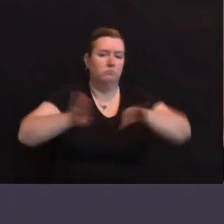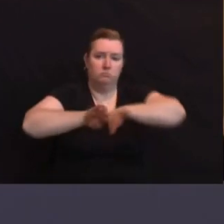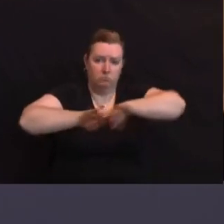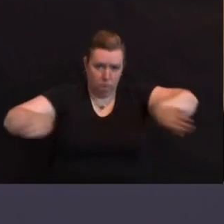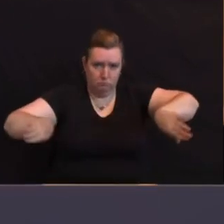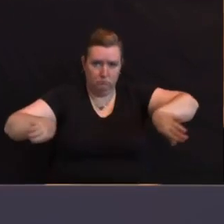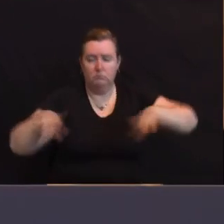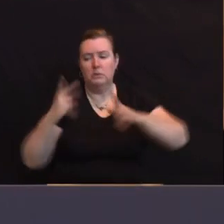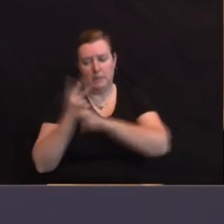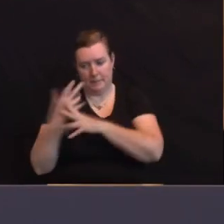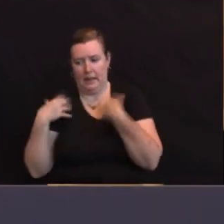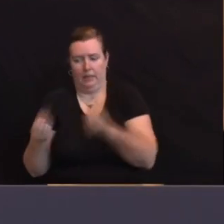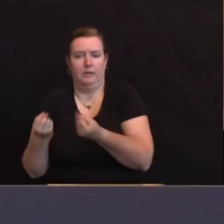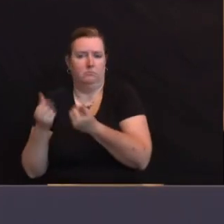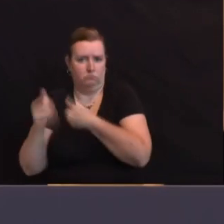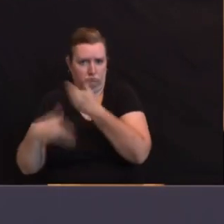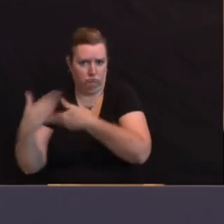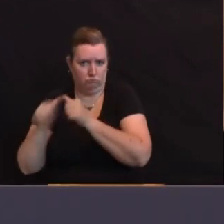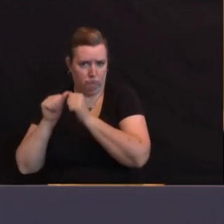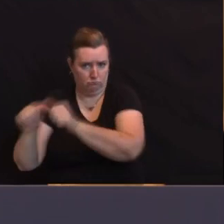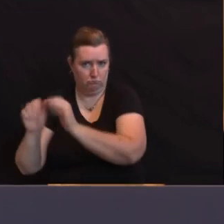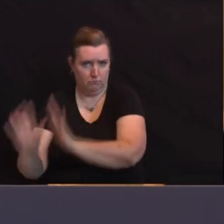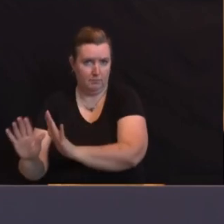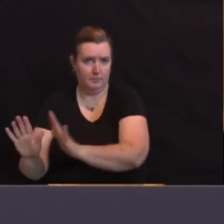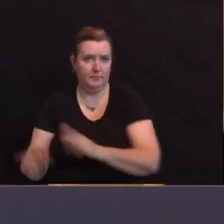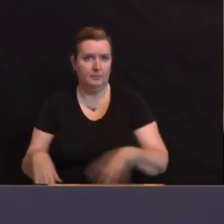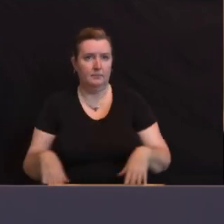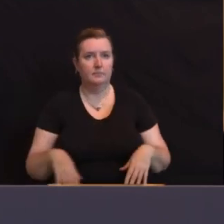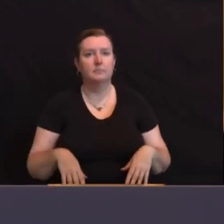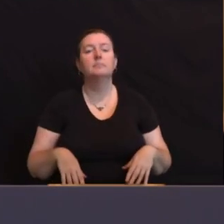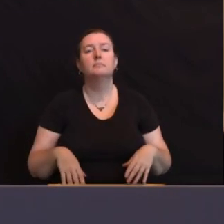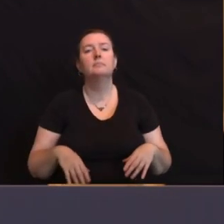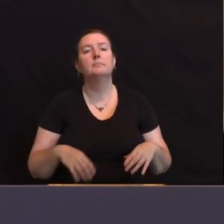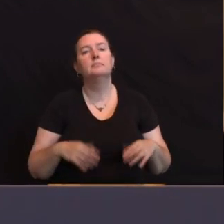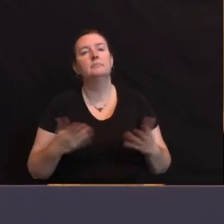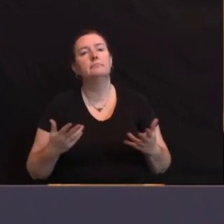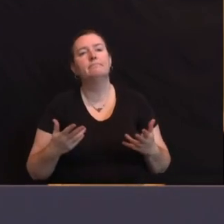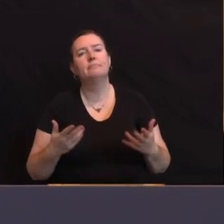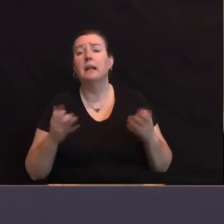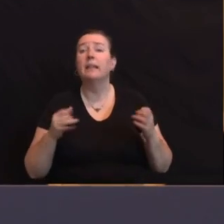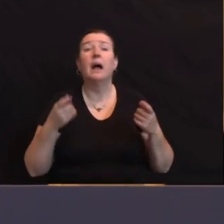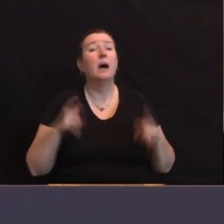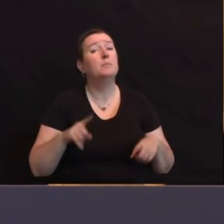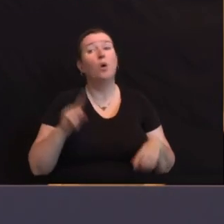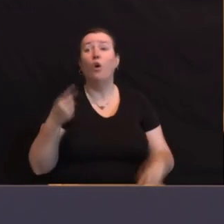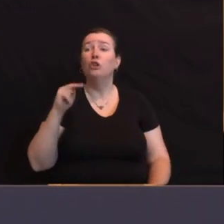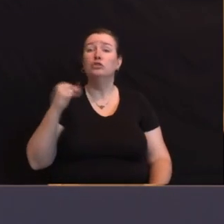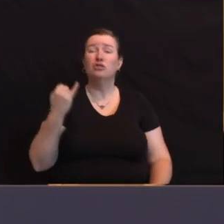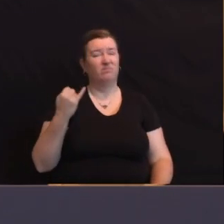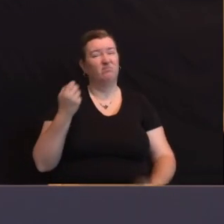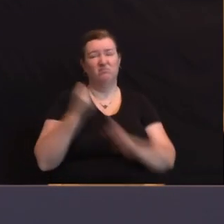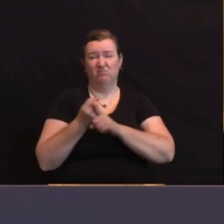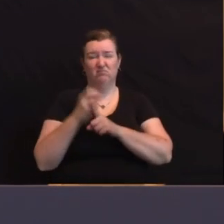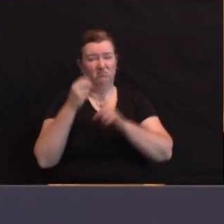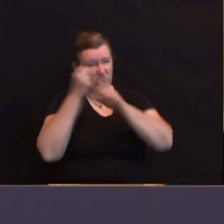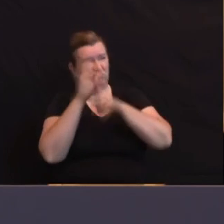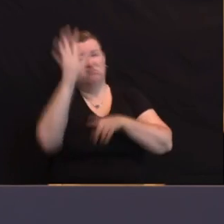reality, which was not just in New Jersey, it was in America, where it was the unwitting staff